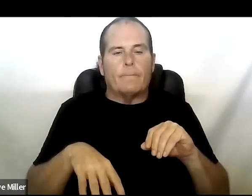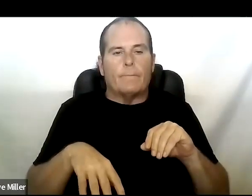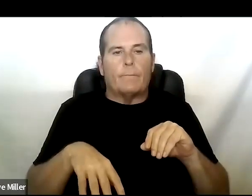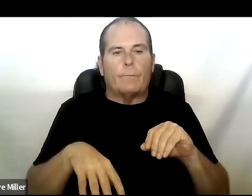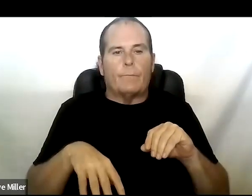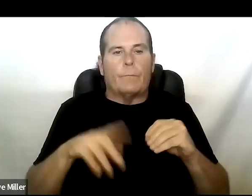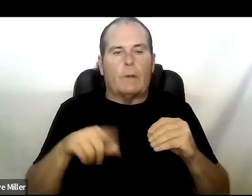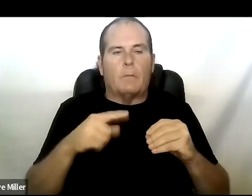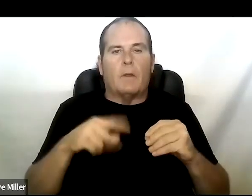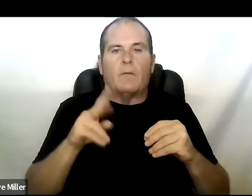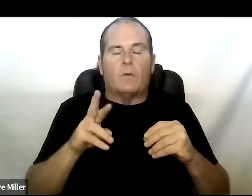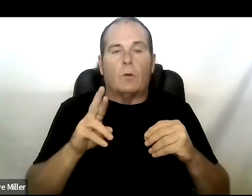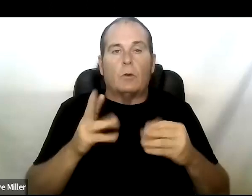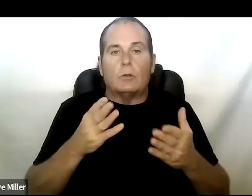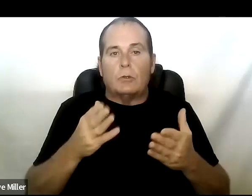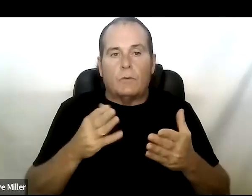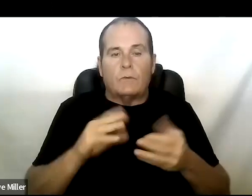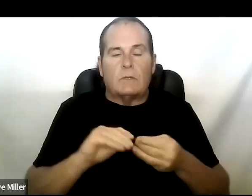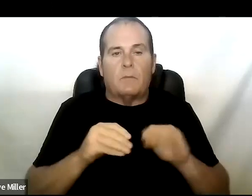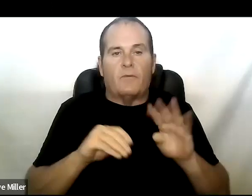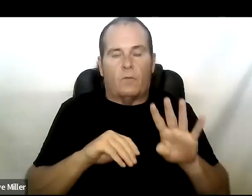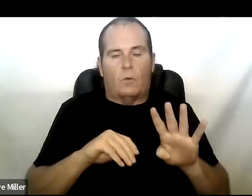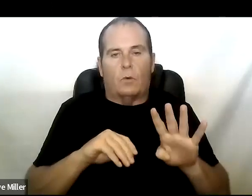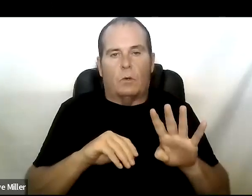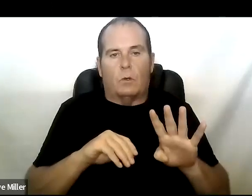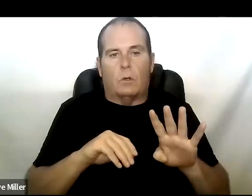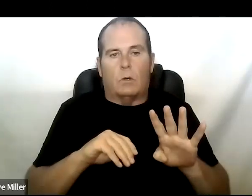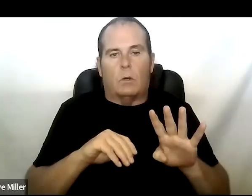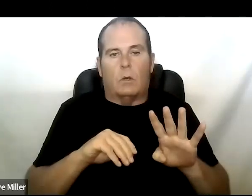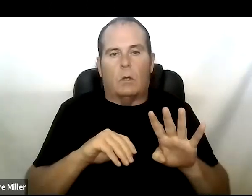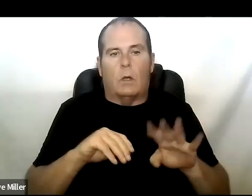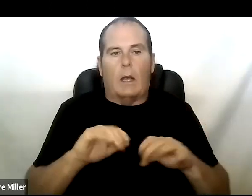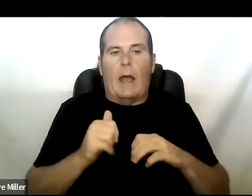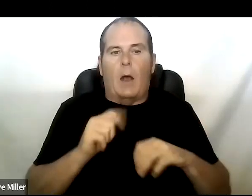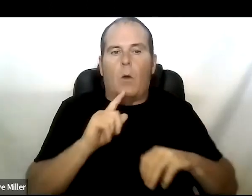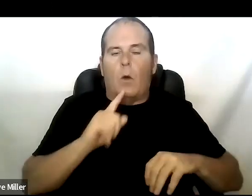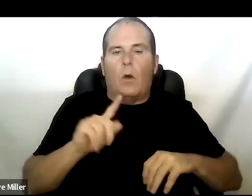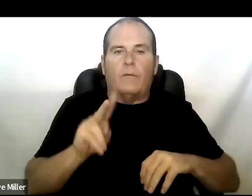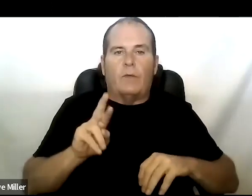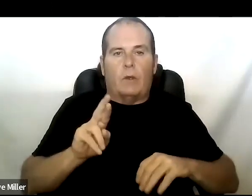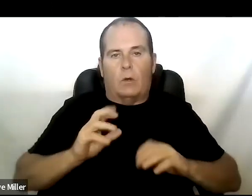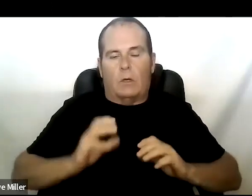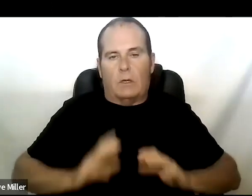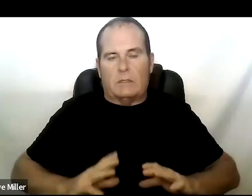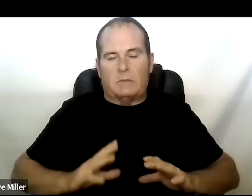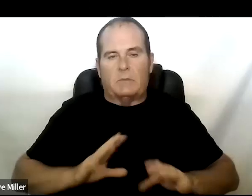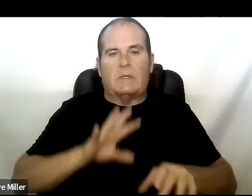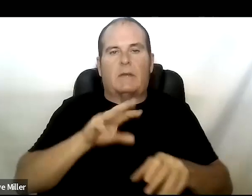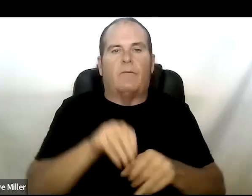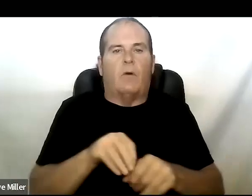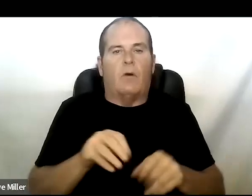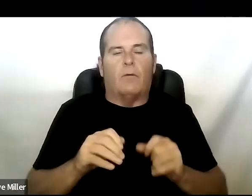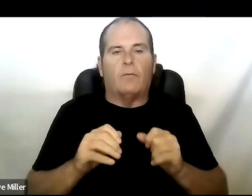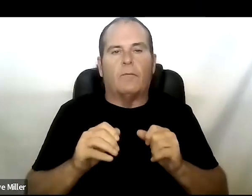About VR services, number 4. How are VR customers involved